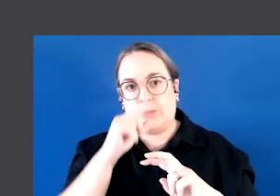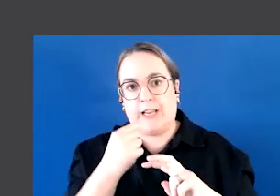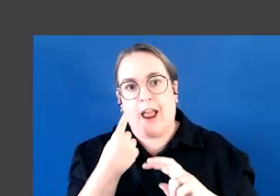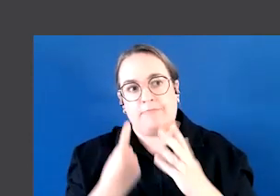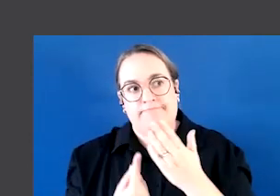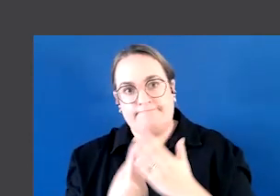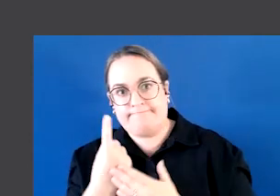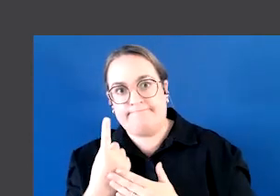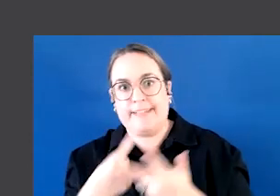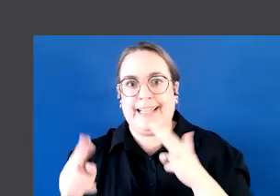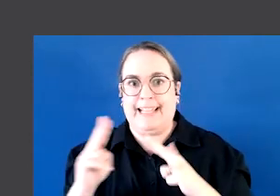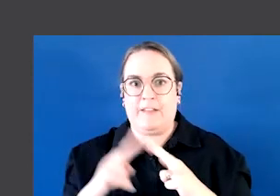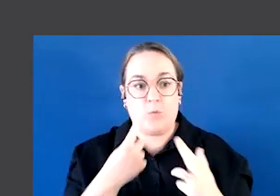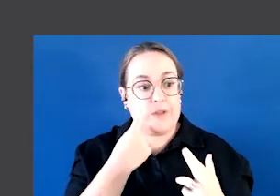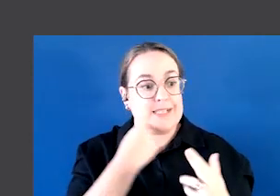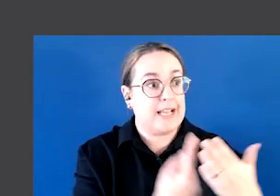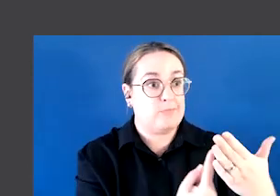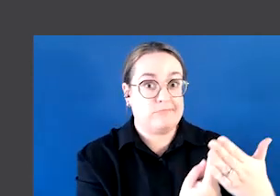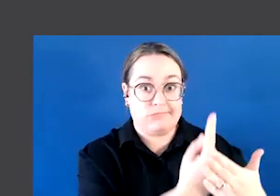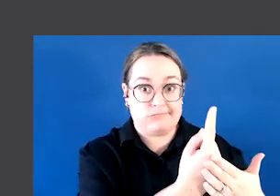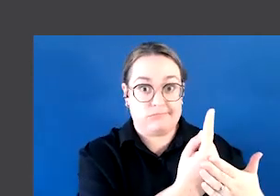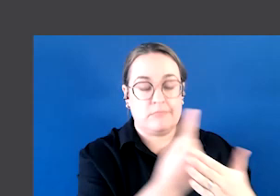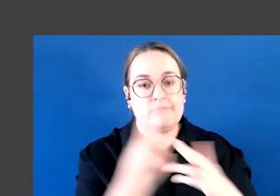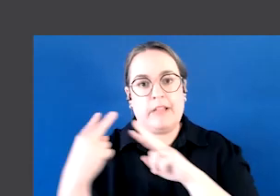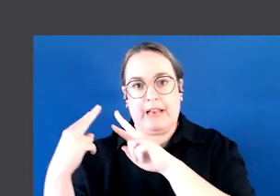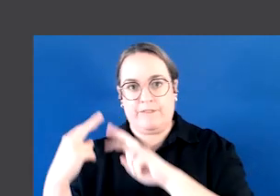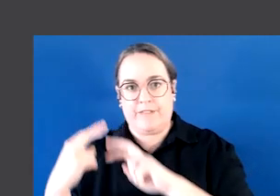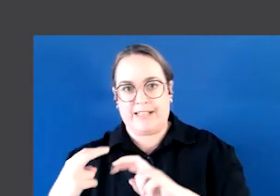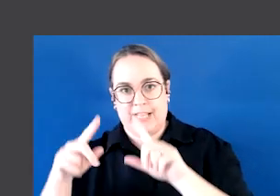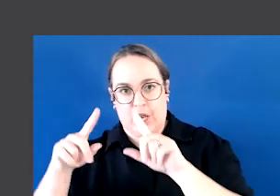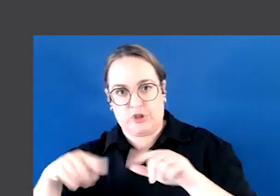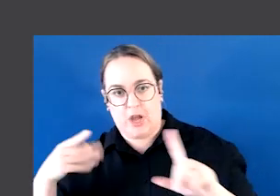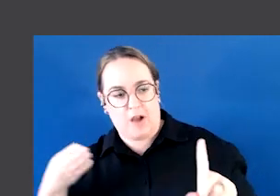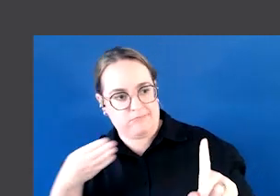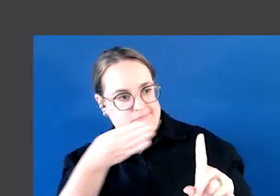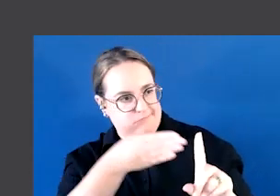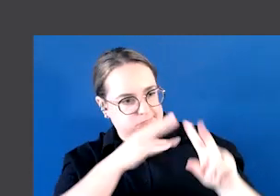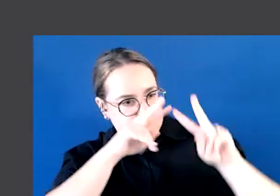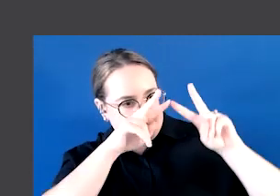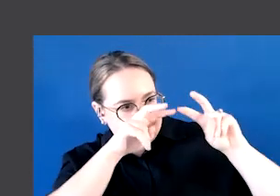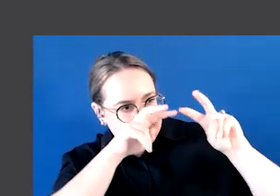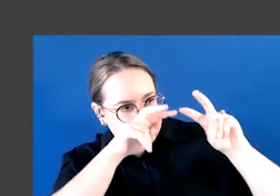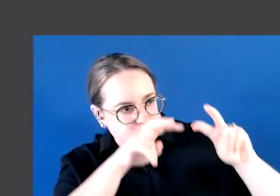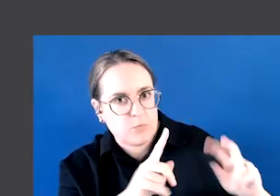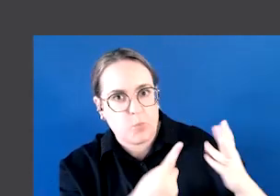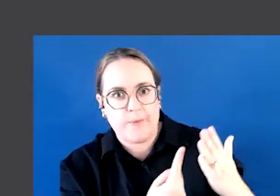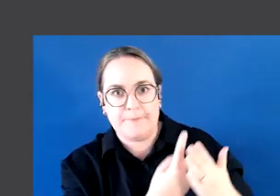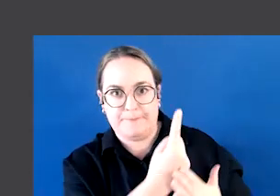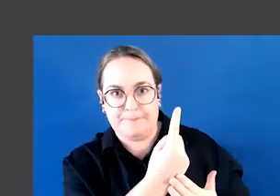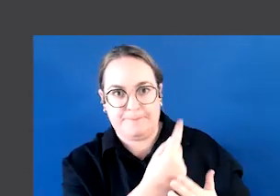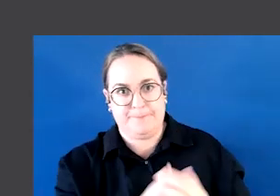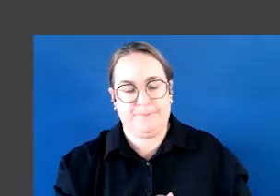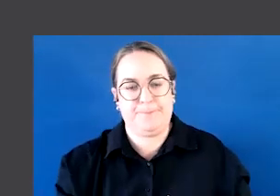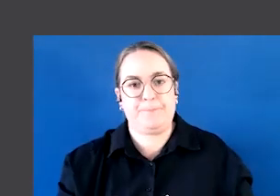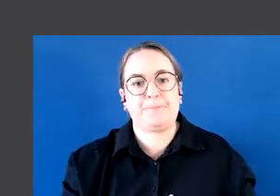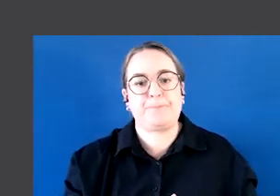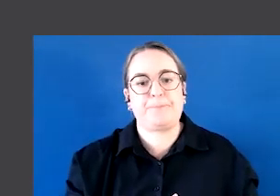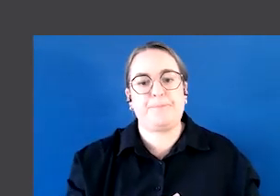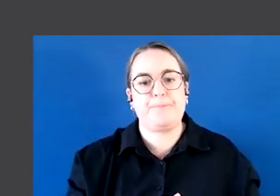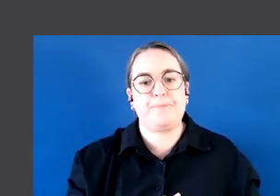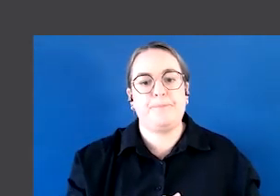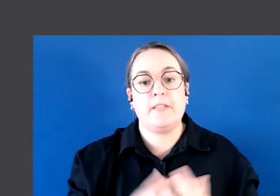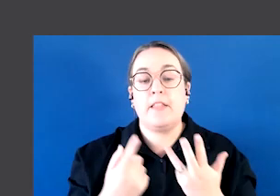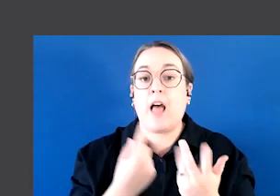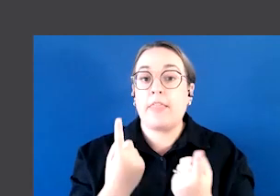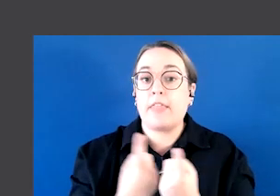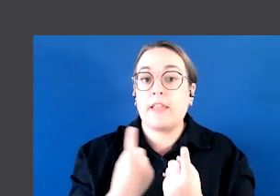can utilize at any stage when an incident may occur. And that's very important so we can get them on the ground and get sort of any investigation that may be required going as